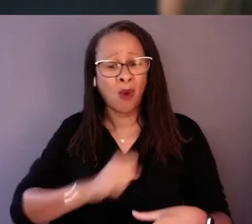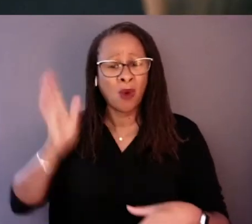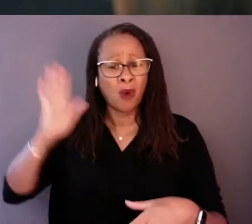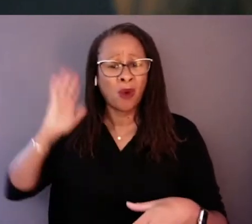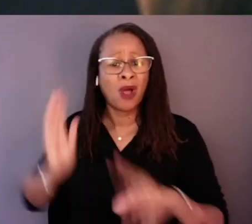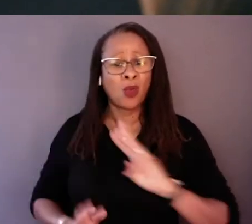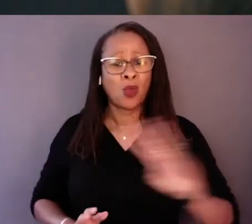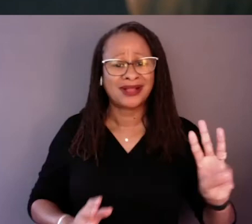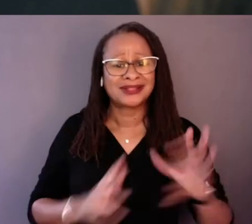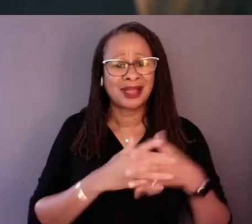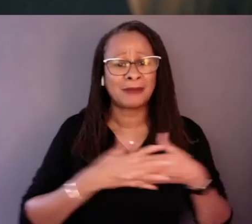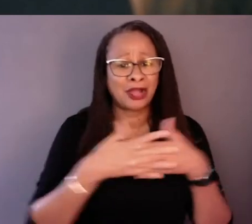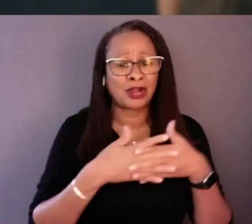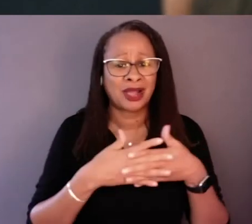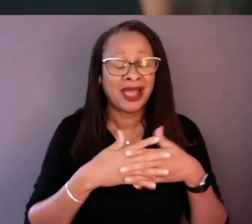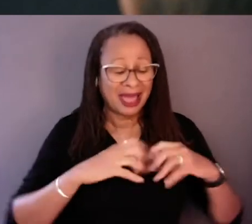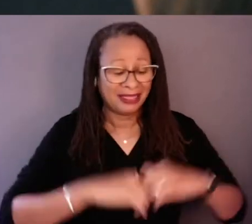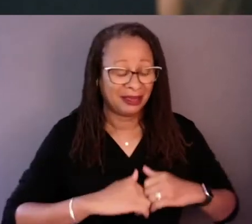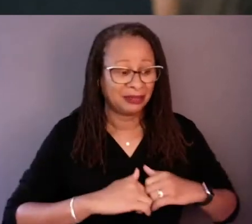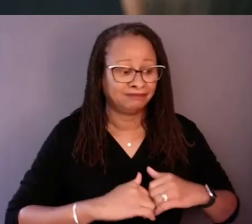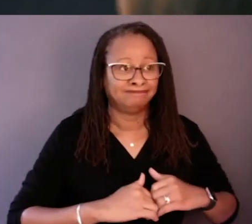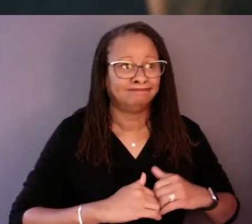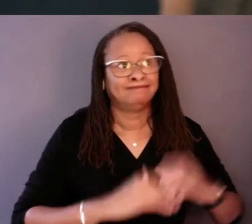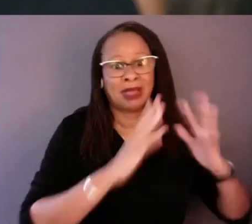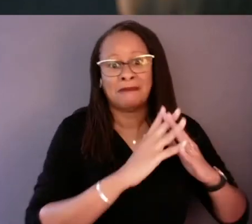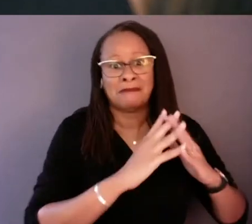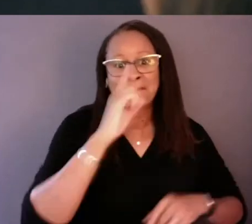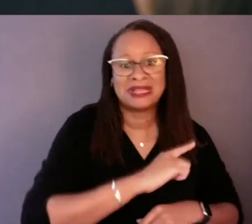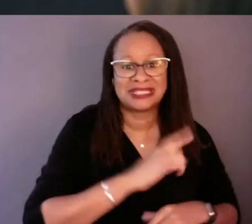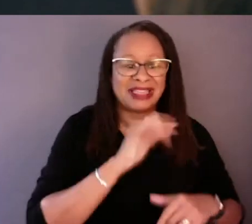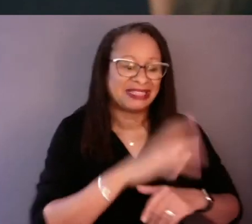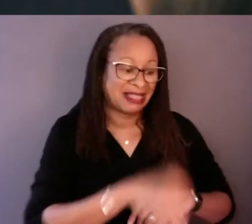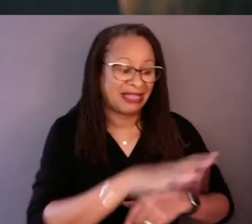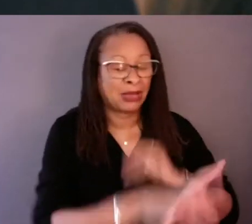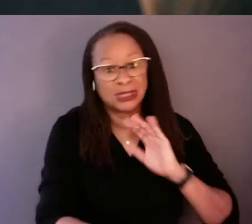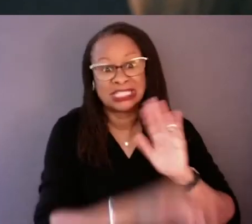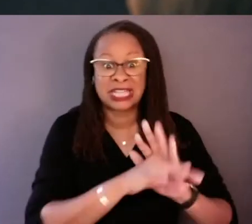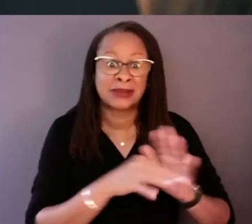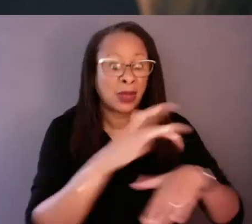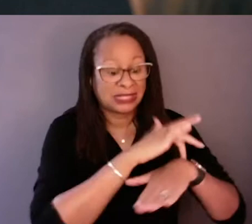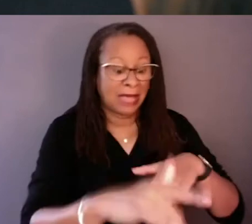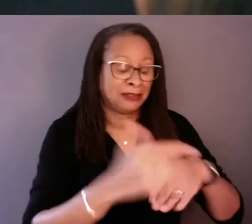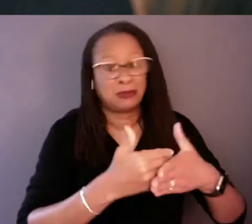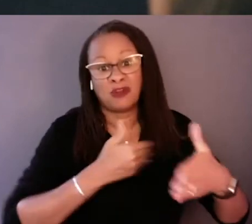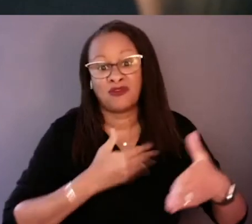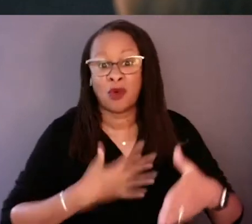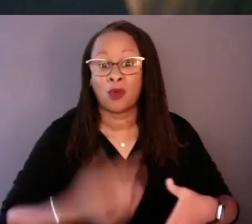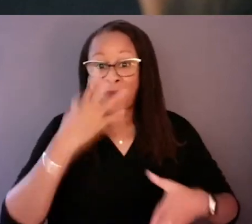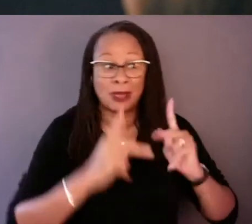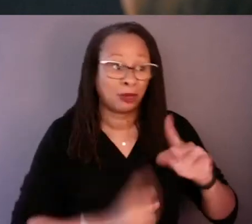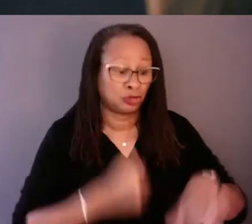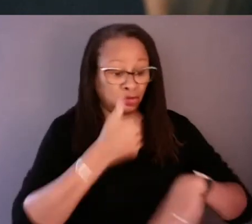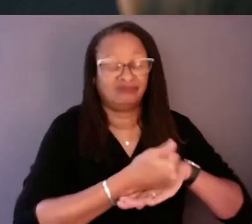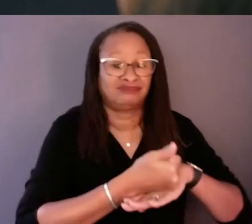of America, that this land was discovered, that it was somehow empty before white people arrived, or that it needed to be charted in these